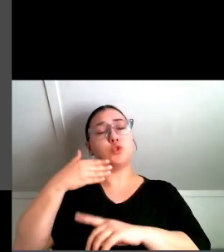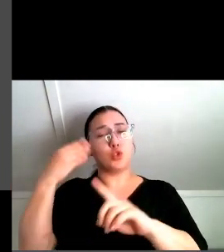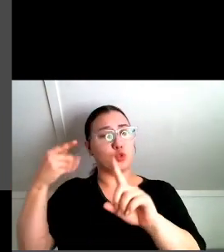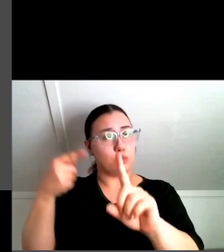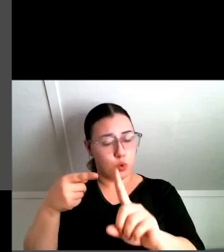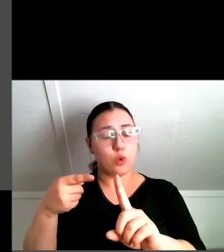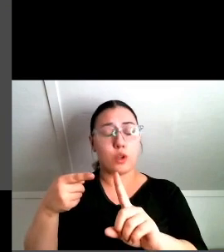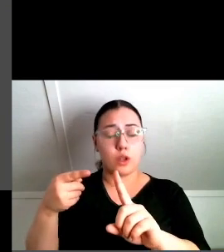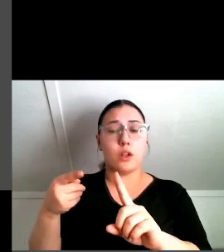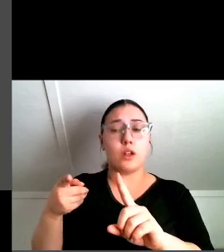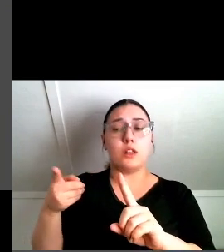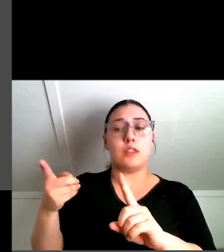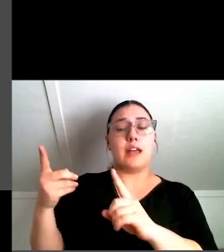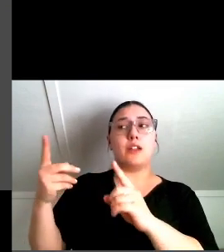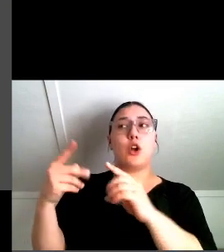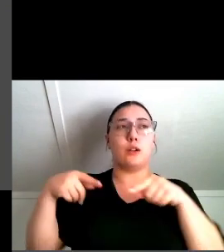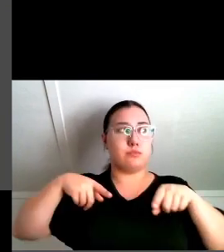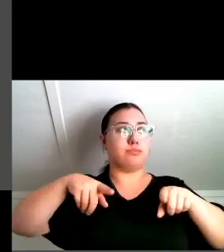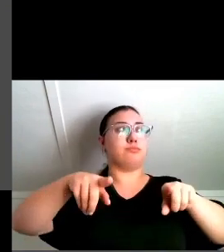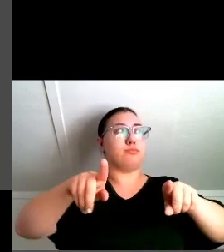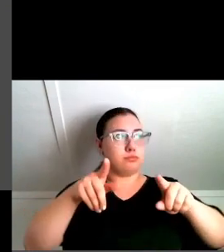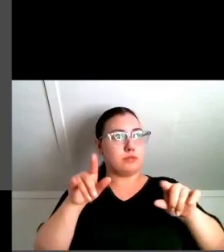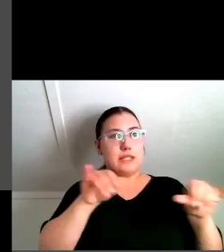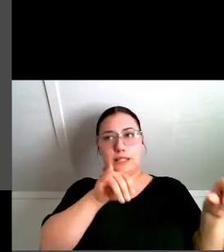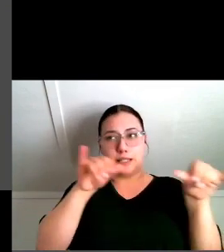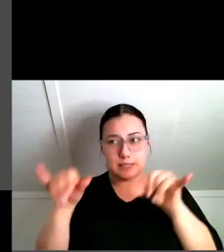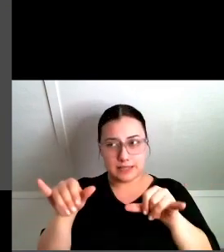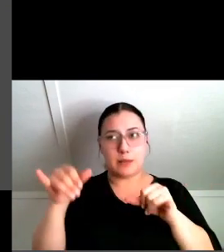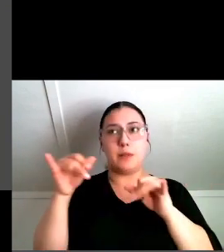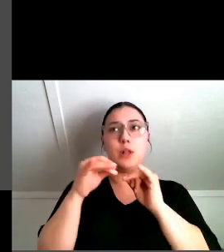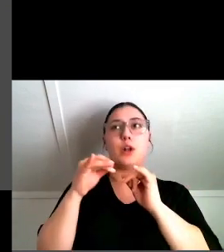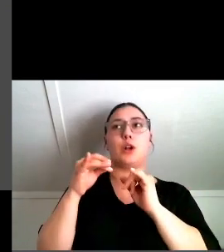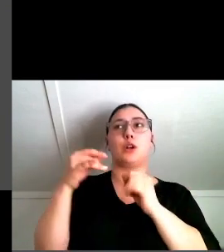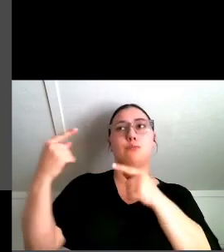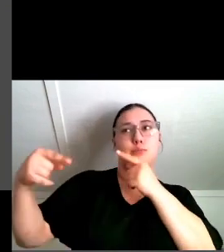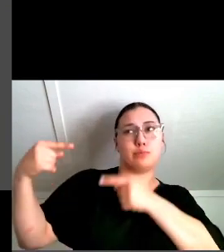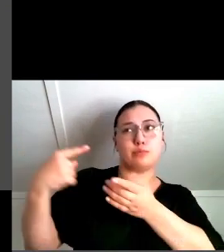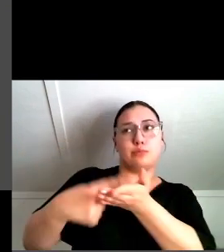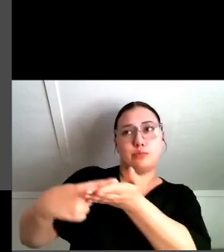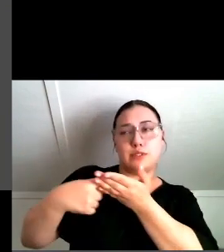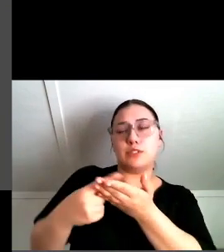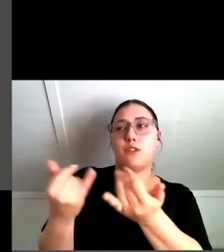see being made in the work and